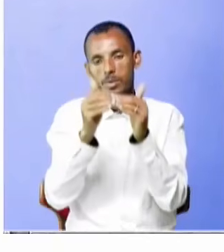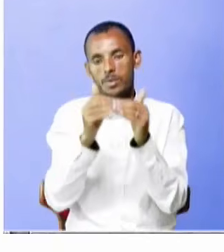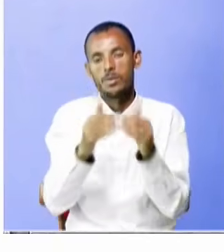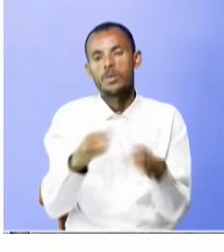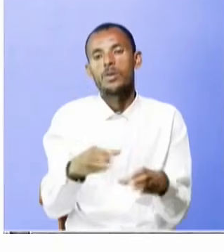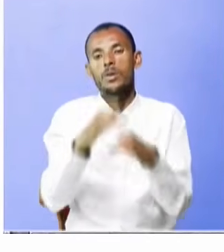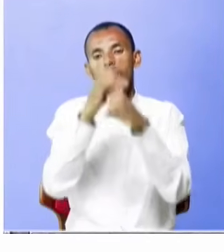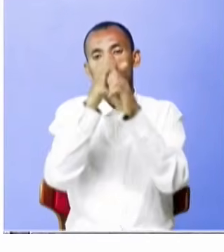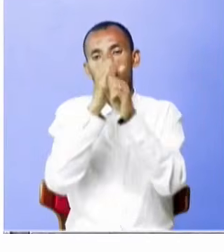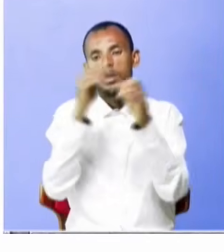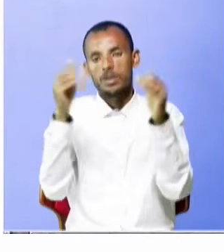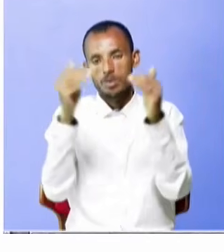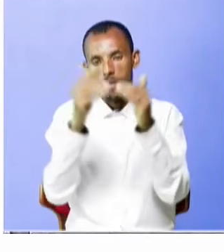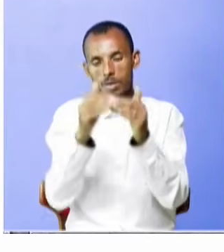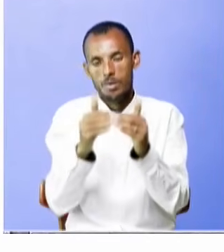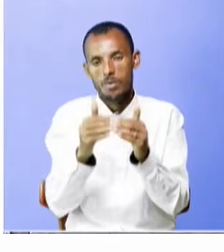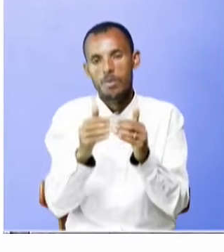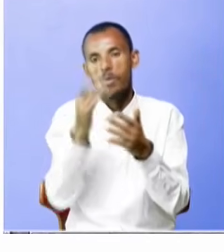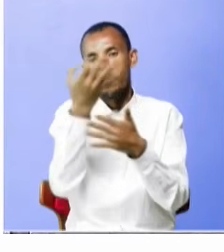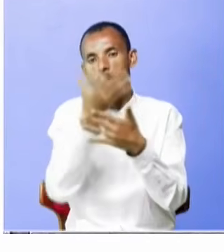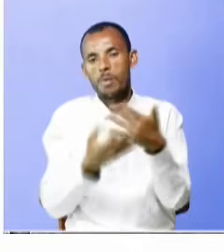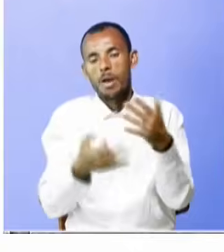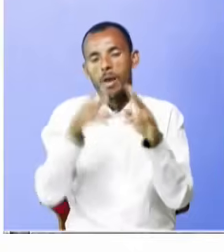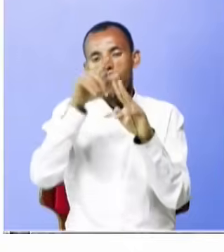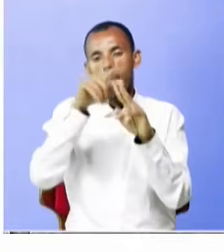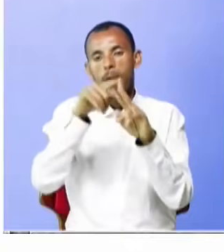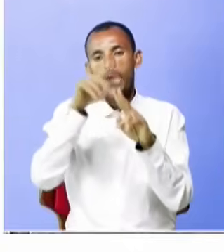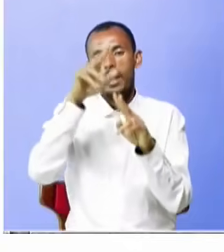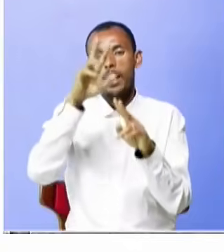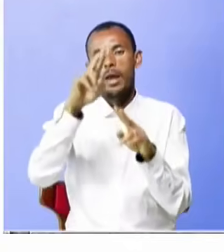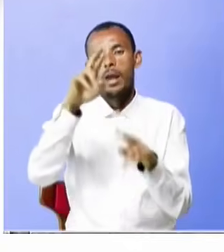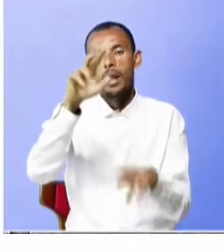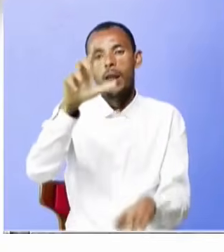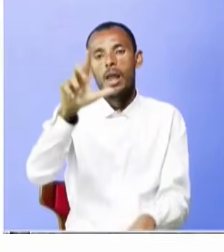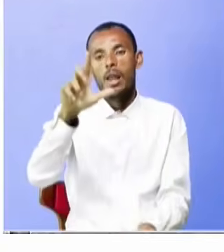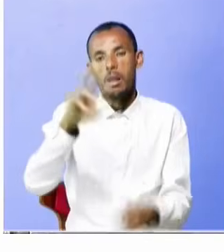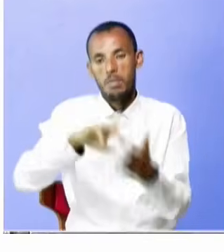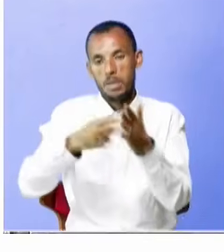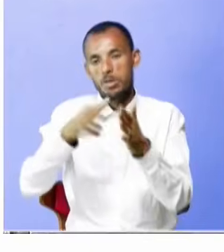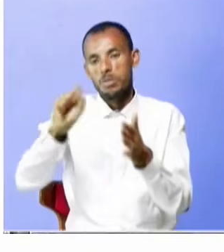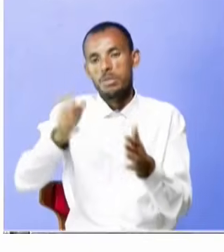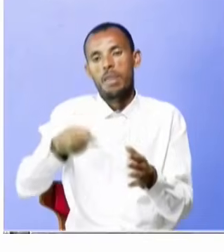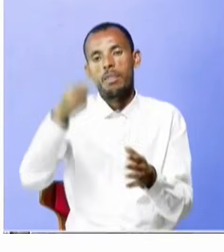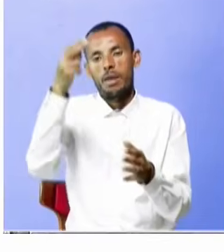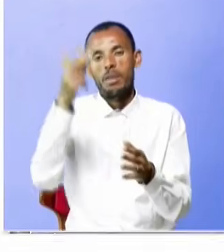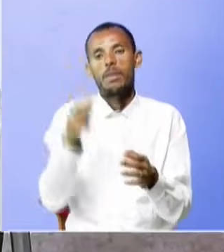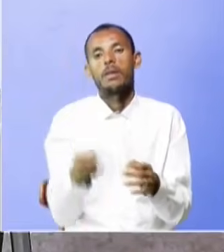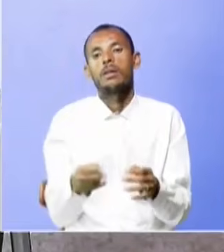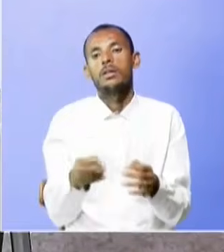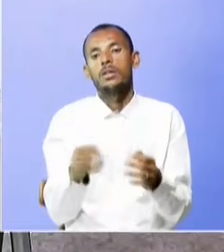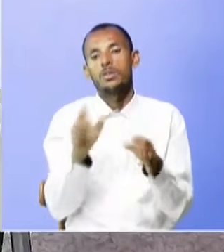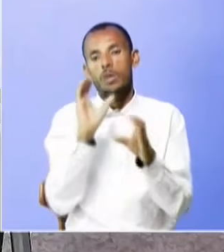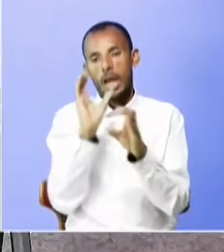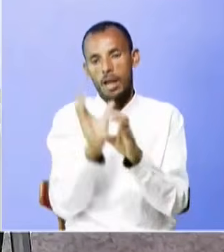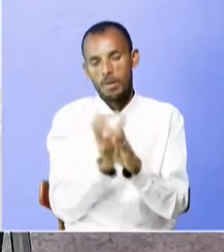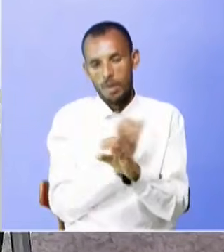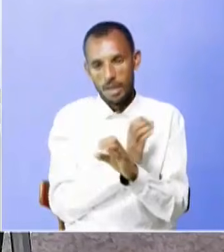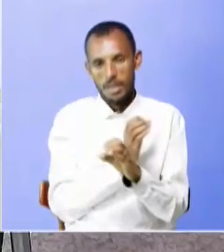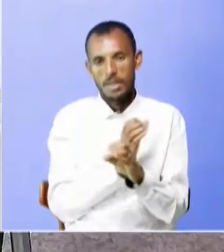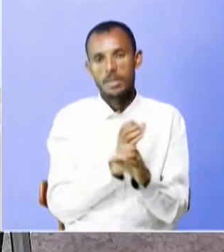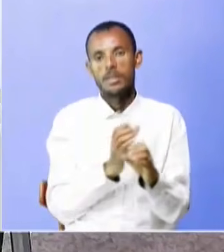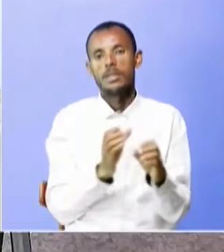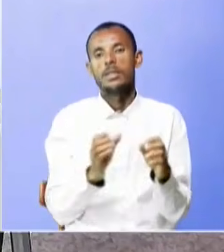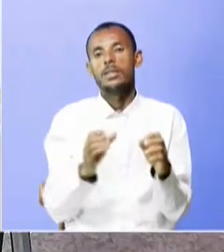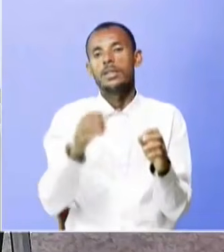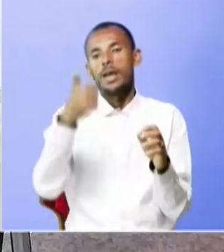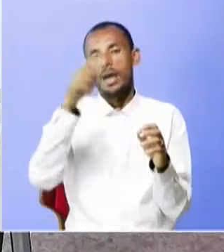is given by the formula pi r L. Okay, so to calculate the lateral surface